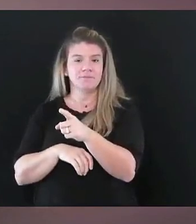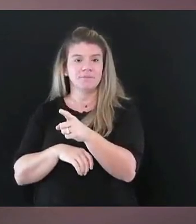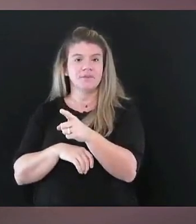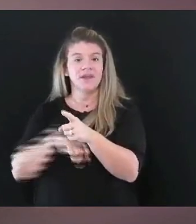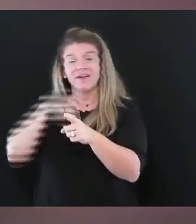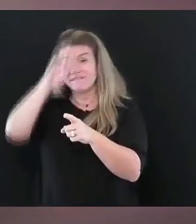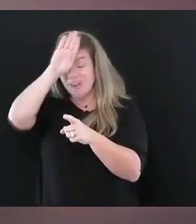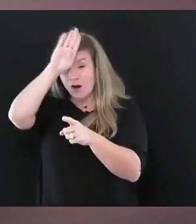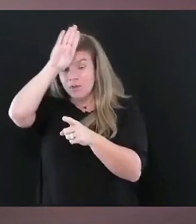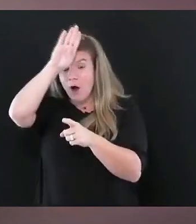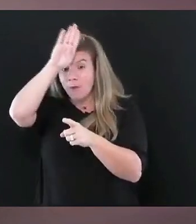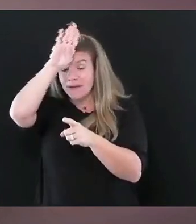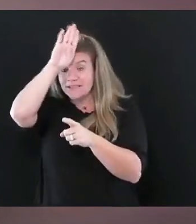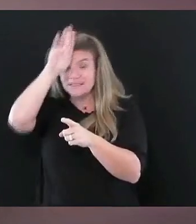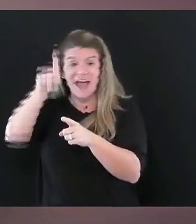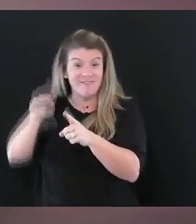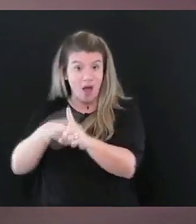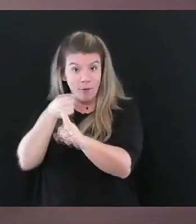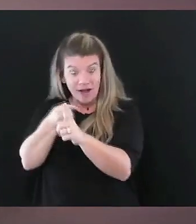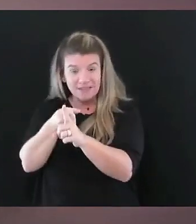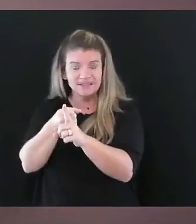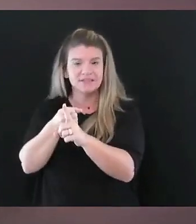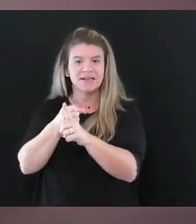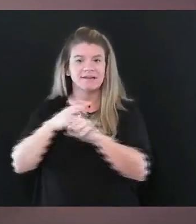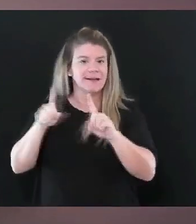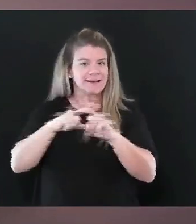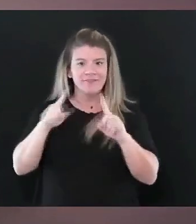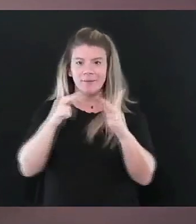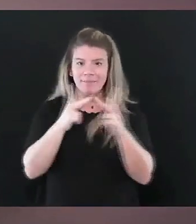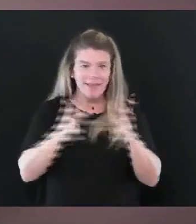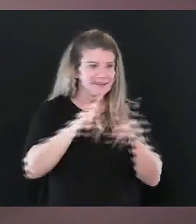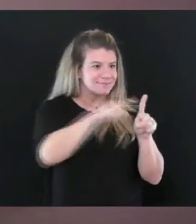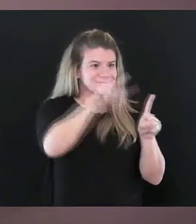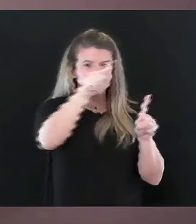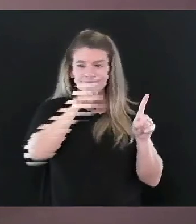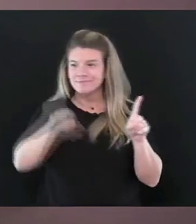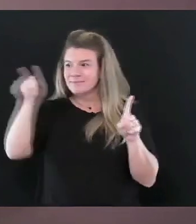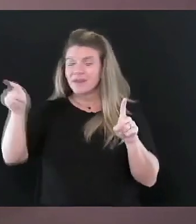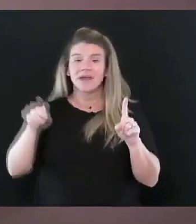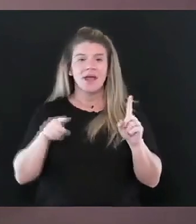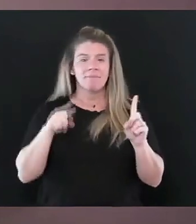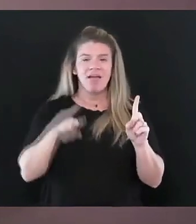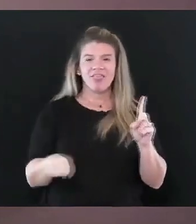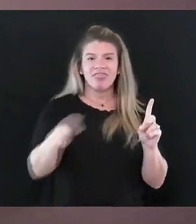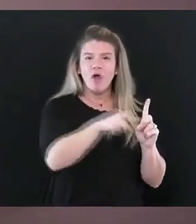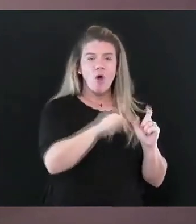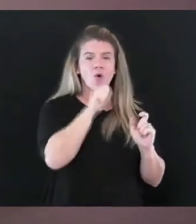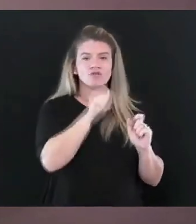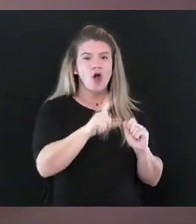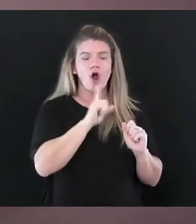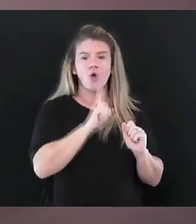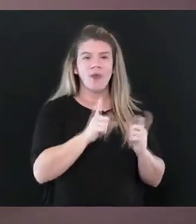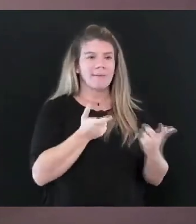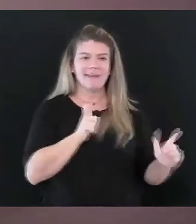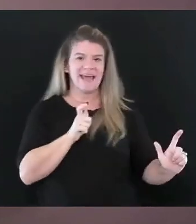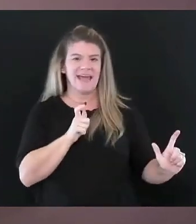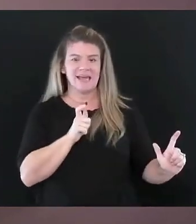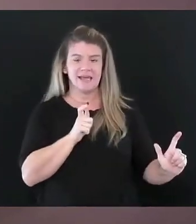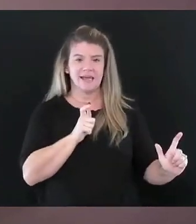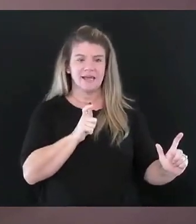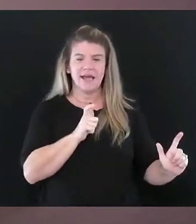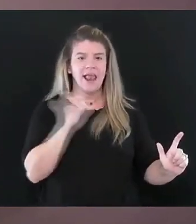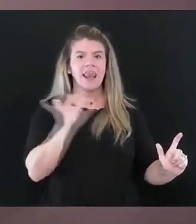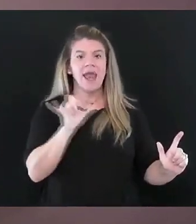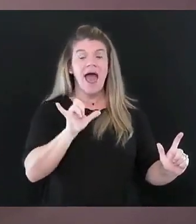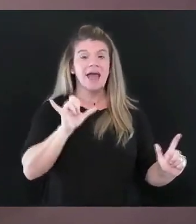fire departments and et cetera, et cetera, et cetera. But these are not as big of events as we've seen, say, in